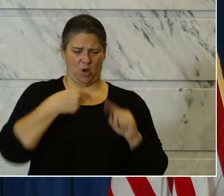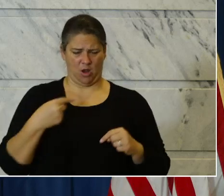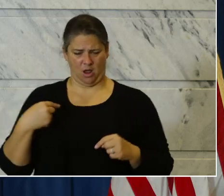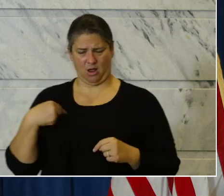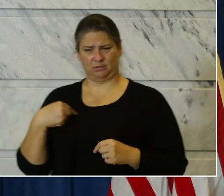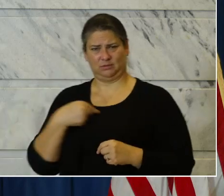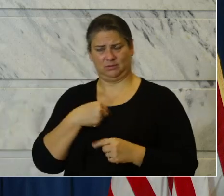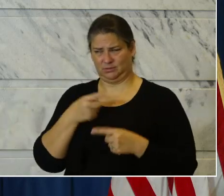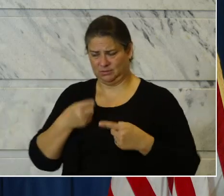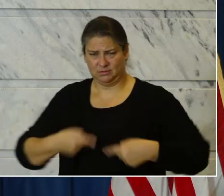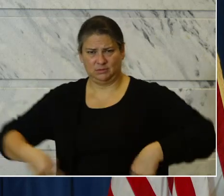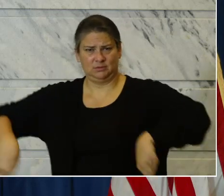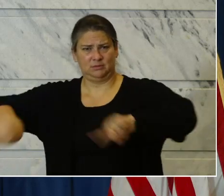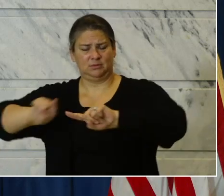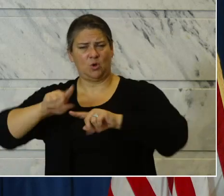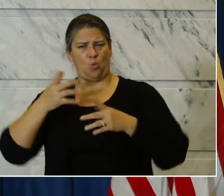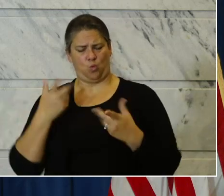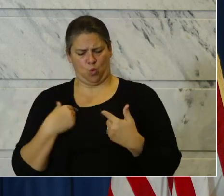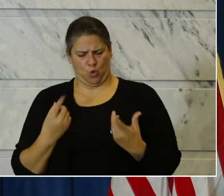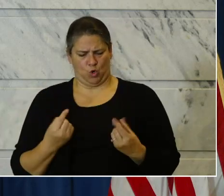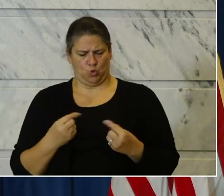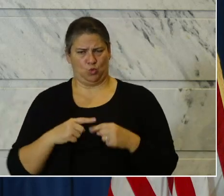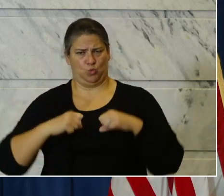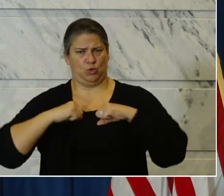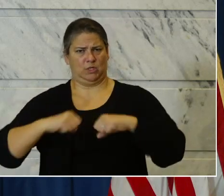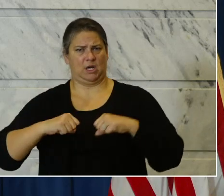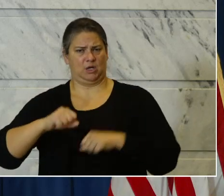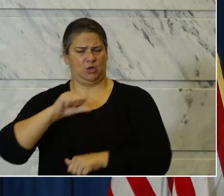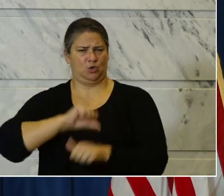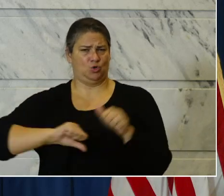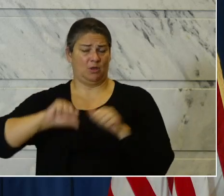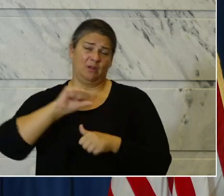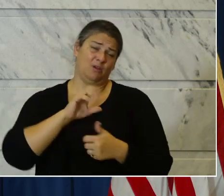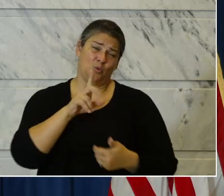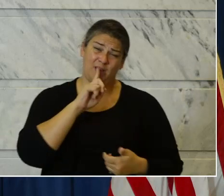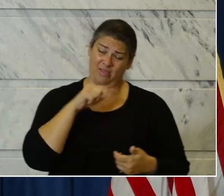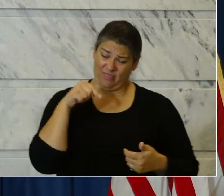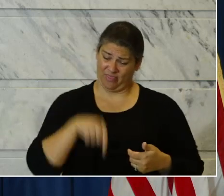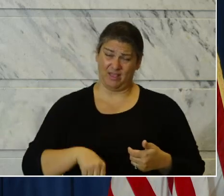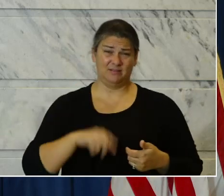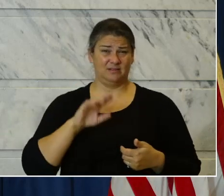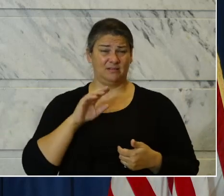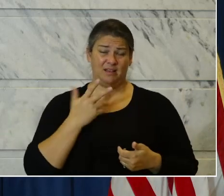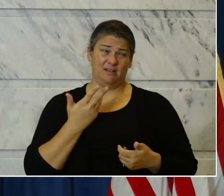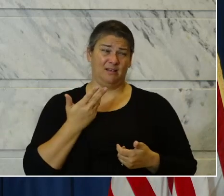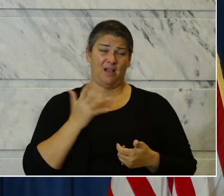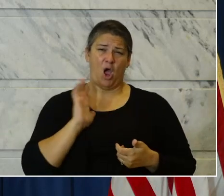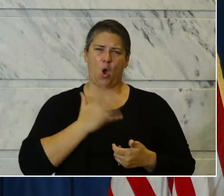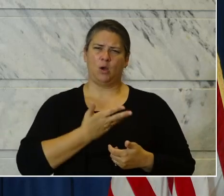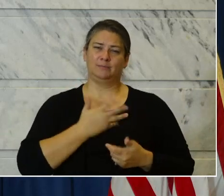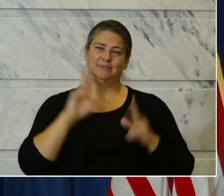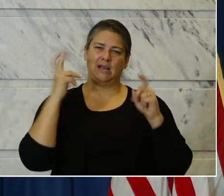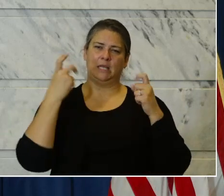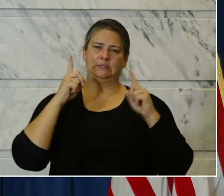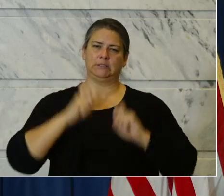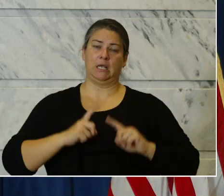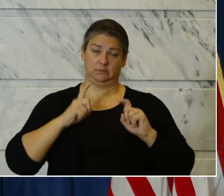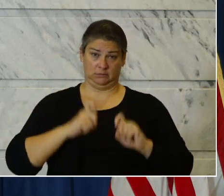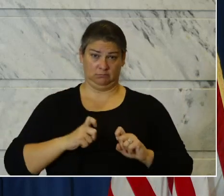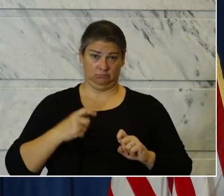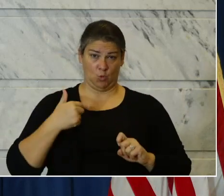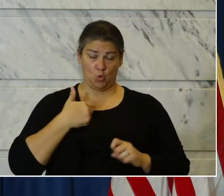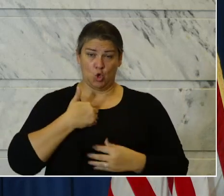make to protect our fellow human being. I haven't said it in a while, but this is our test of humanity. How good are